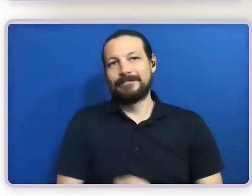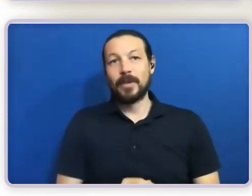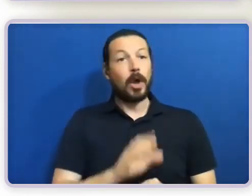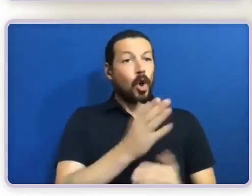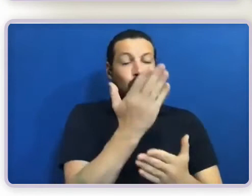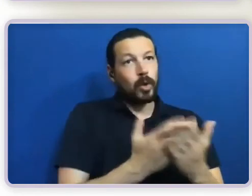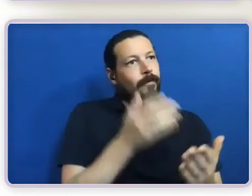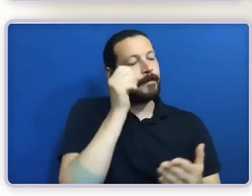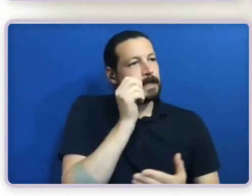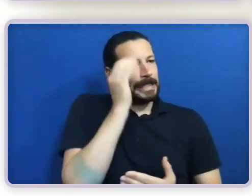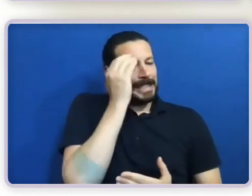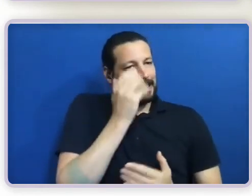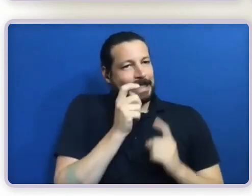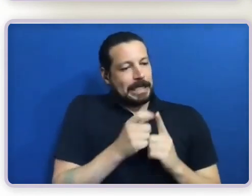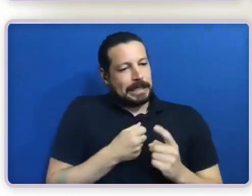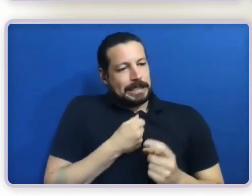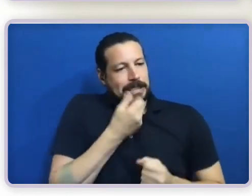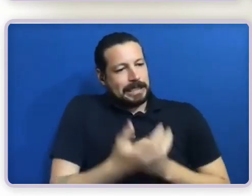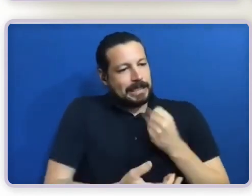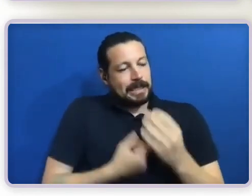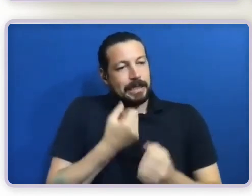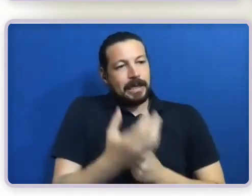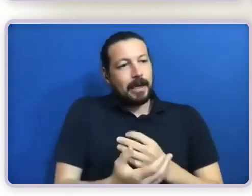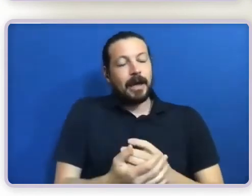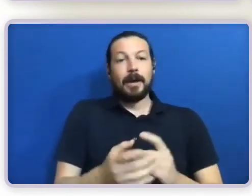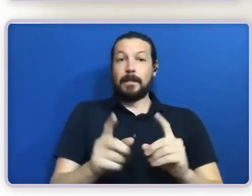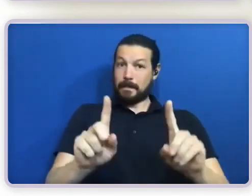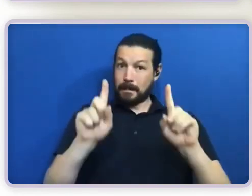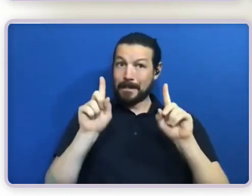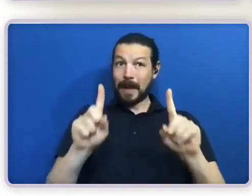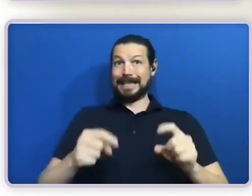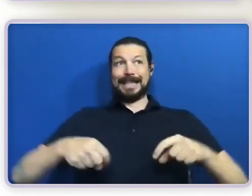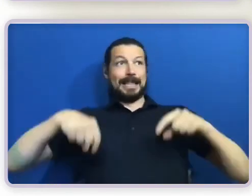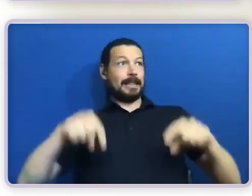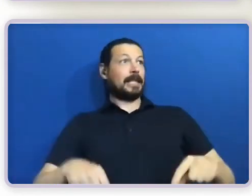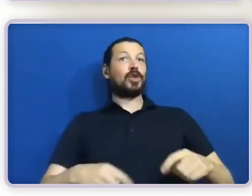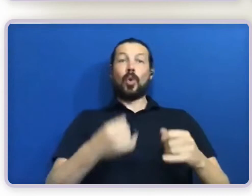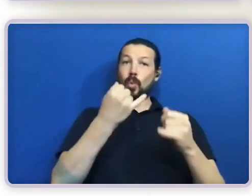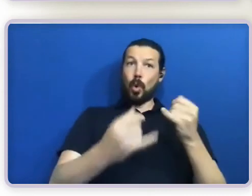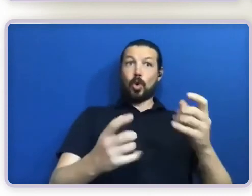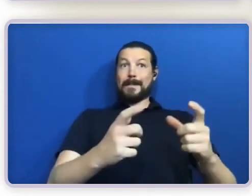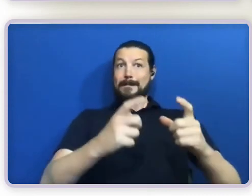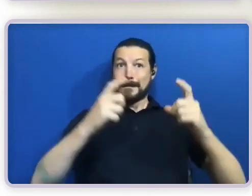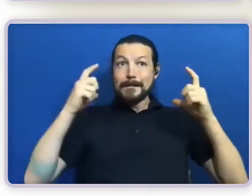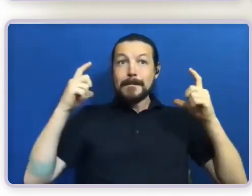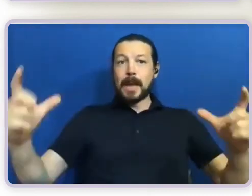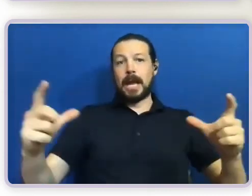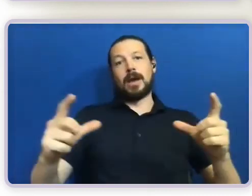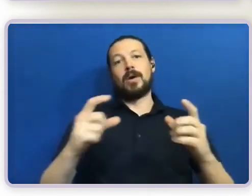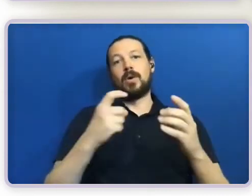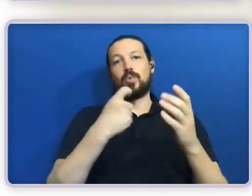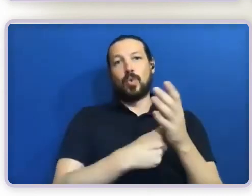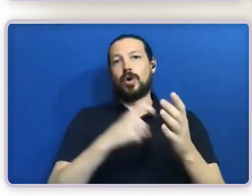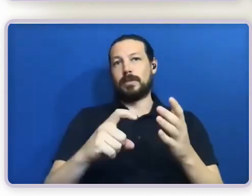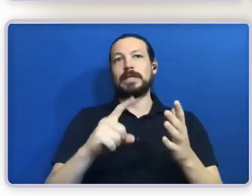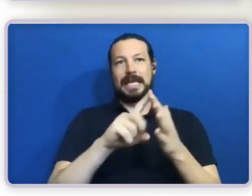However, this Royal Commission is the biggest one Australia has ever had. They're spending more than